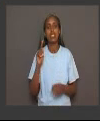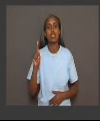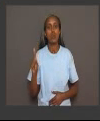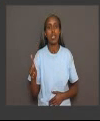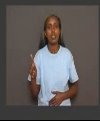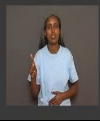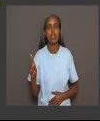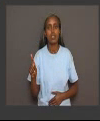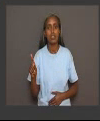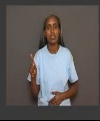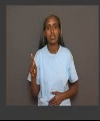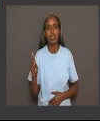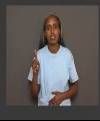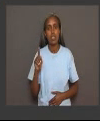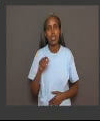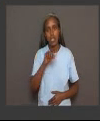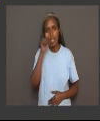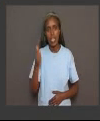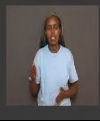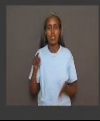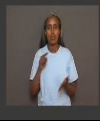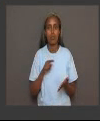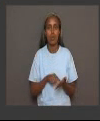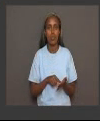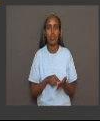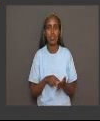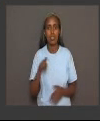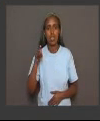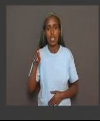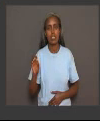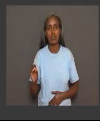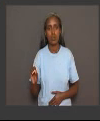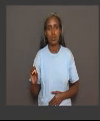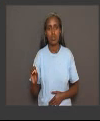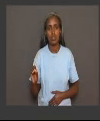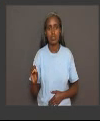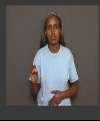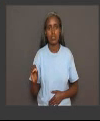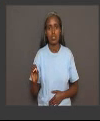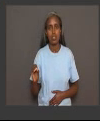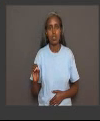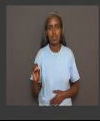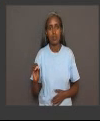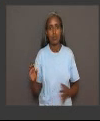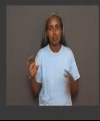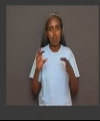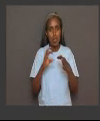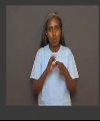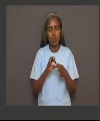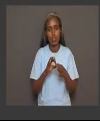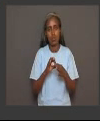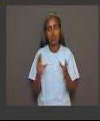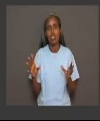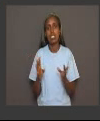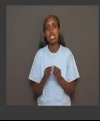plus 1 at any point x naught belonging to